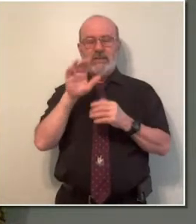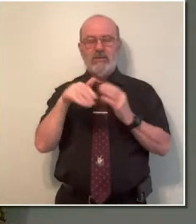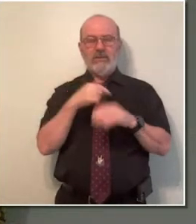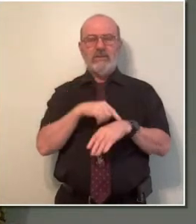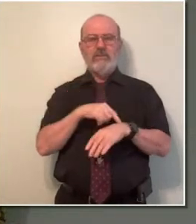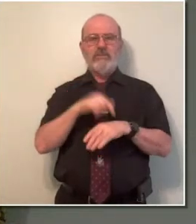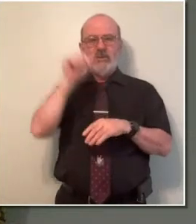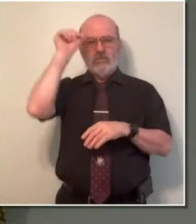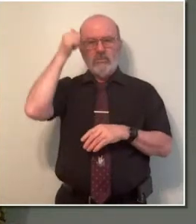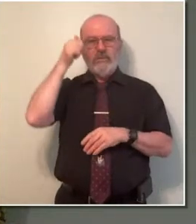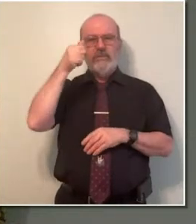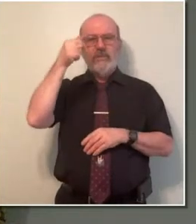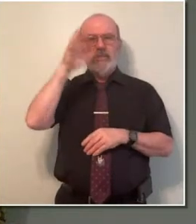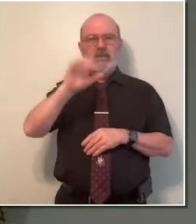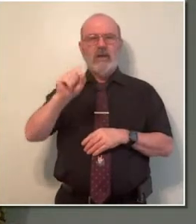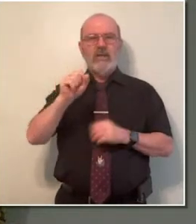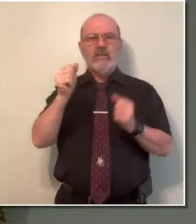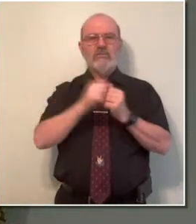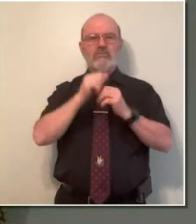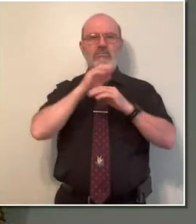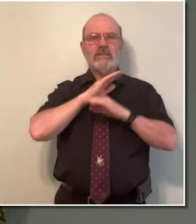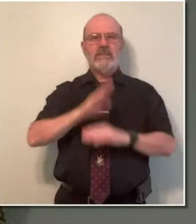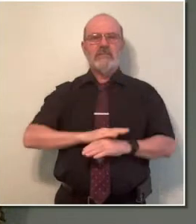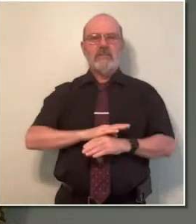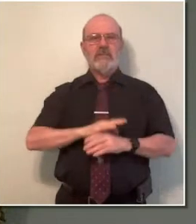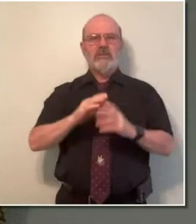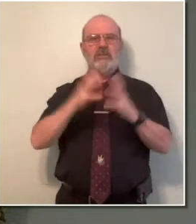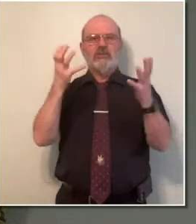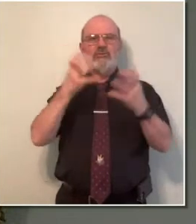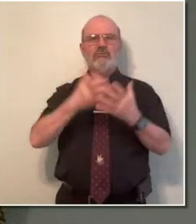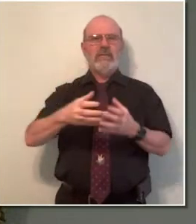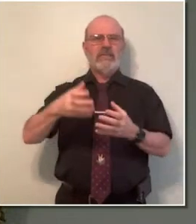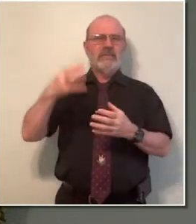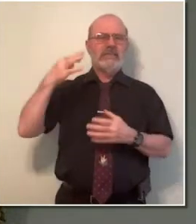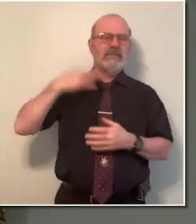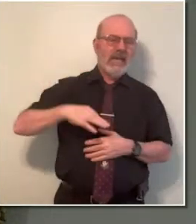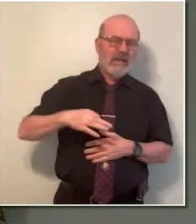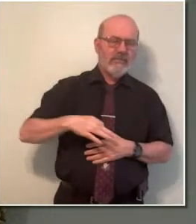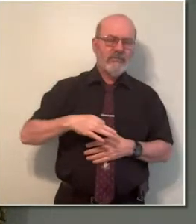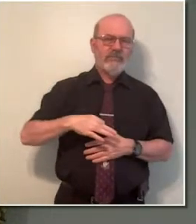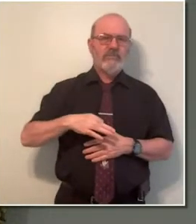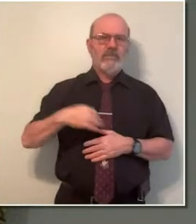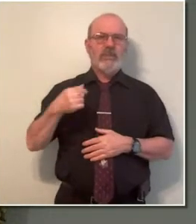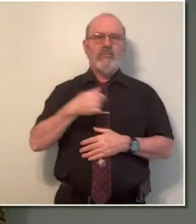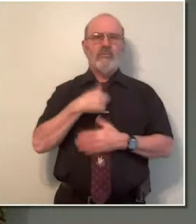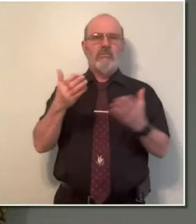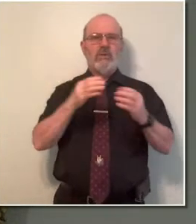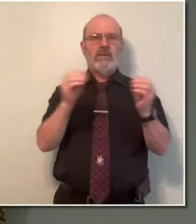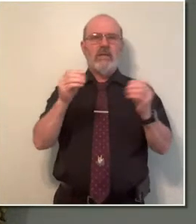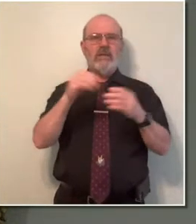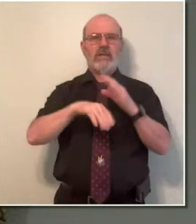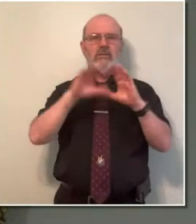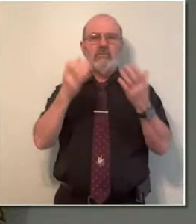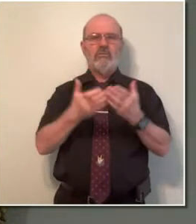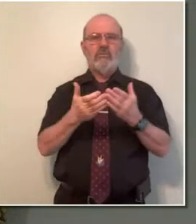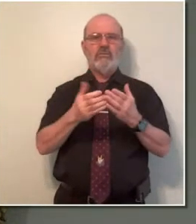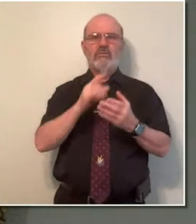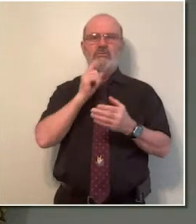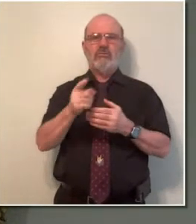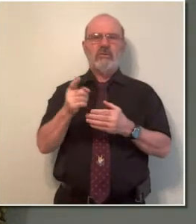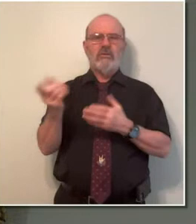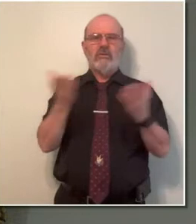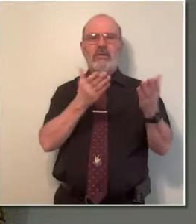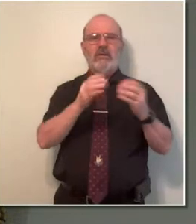reminding, godliness with contentment is great gain. For we brought nothing into this world, and it is certain we can carry